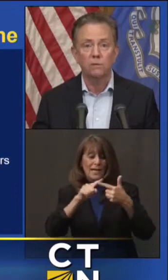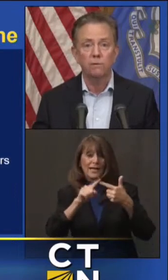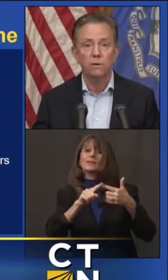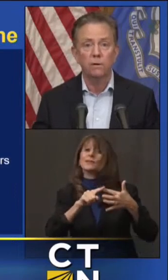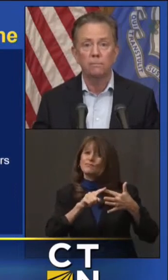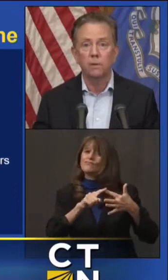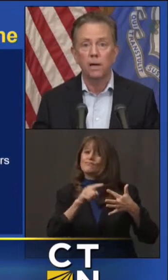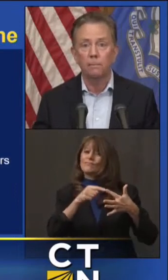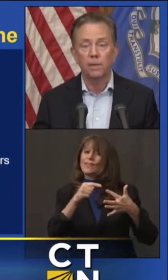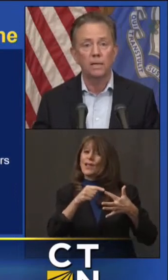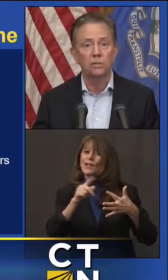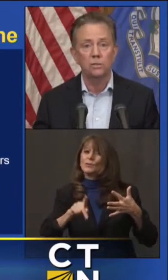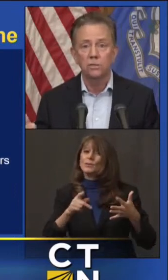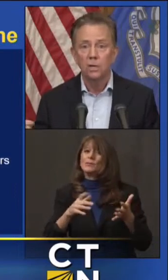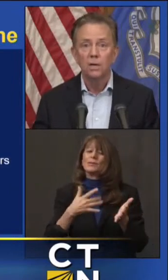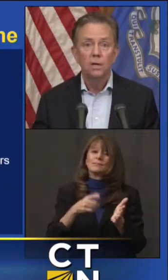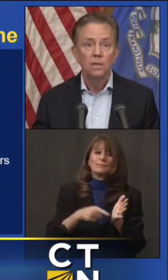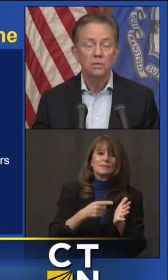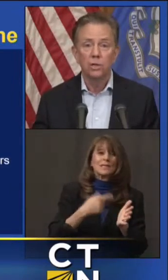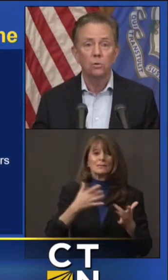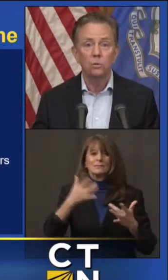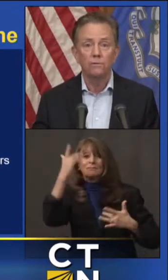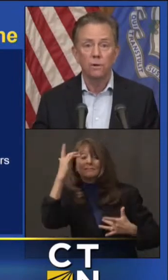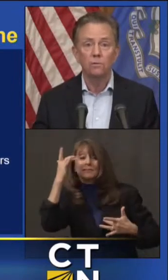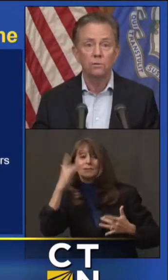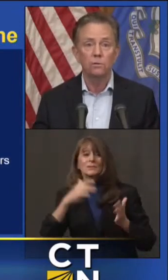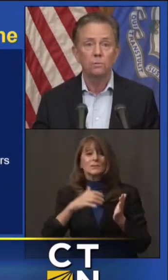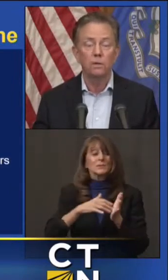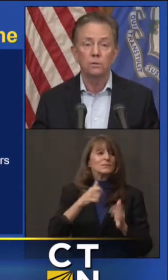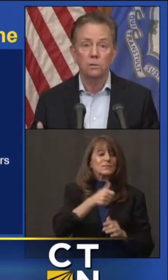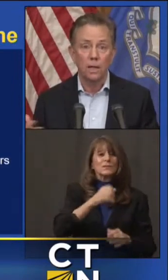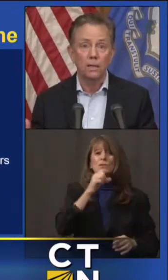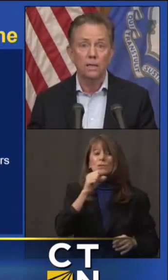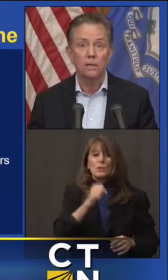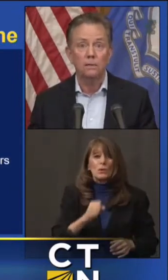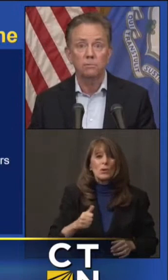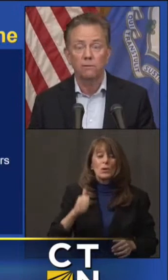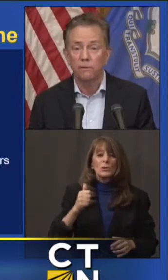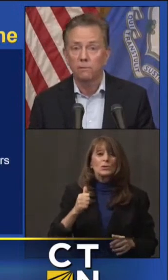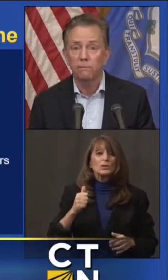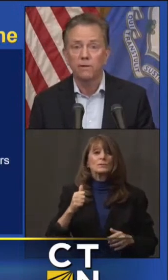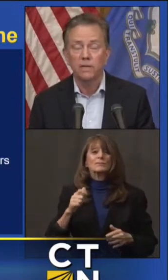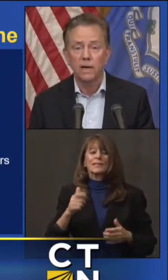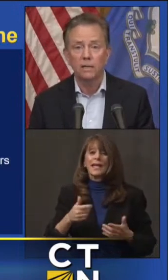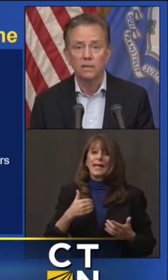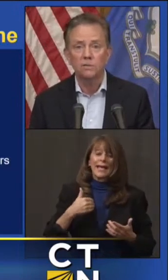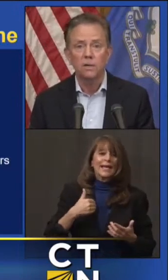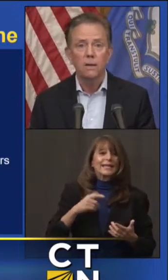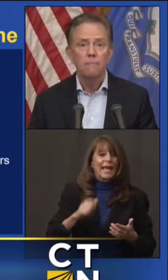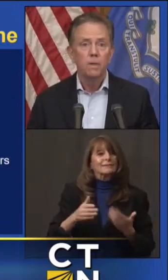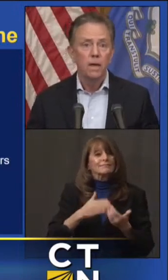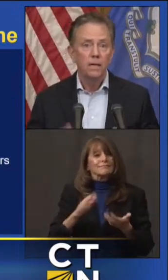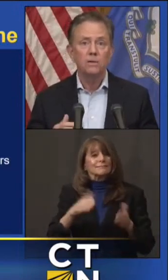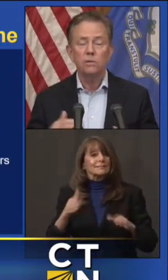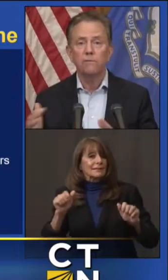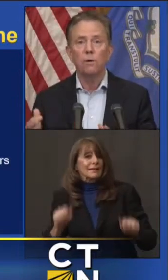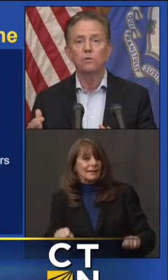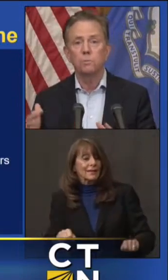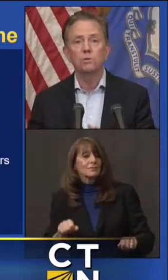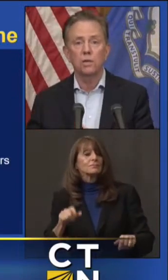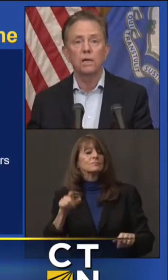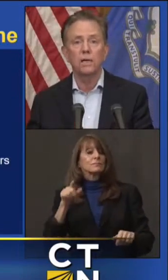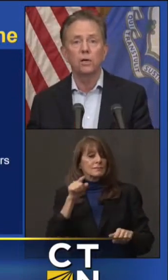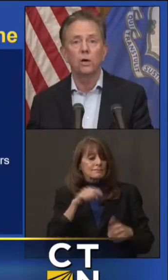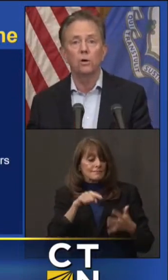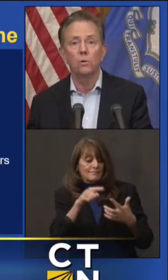to suffer complications. These are the older folks who most likely suffer fatalities. And these are the folks